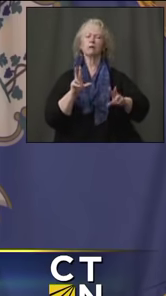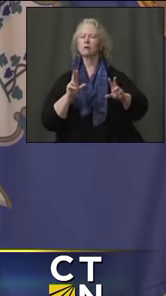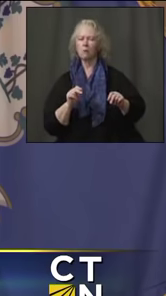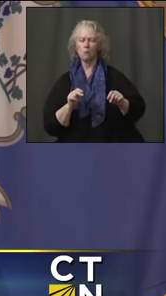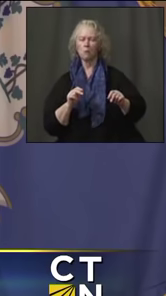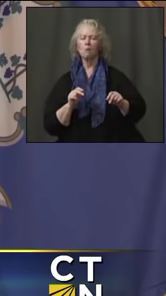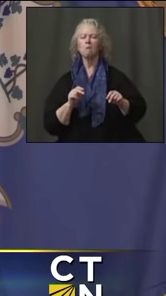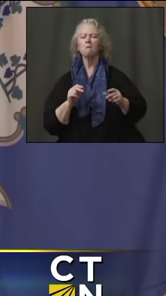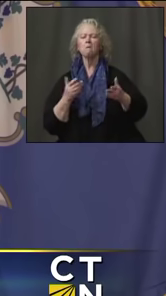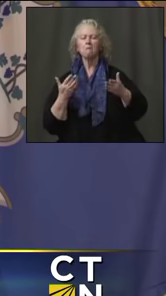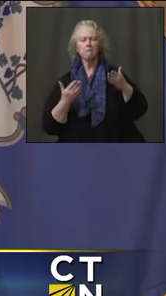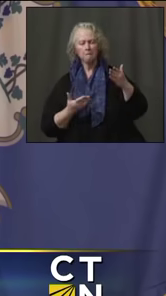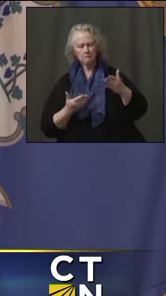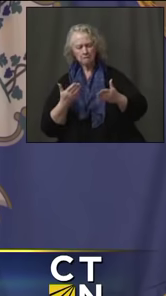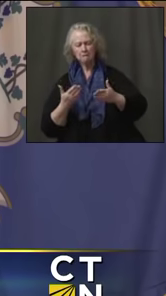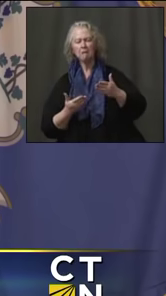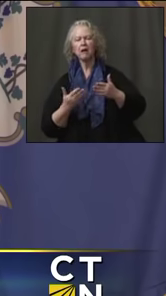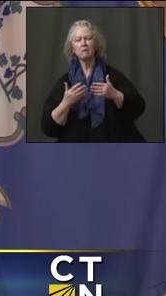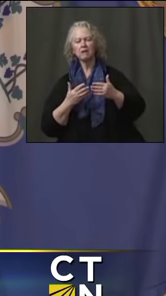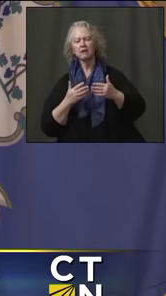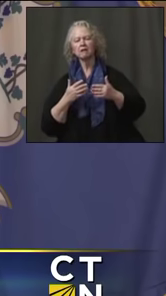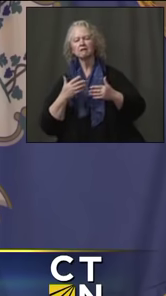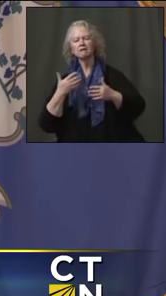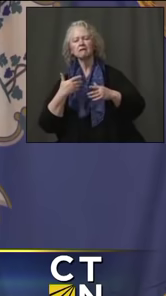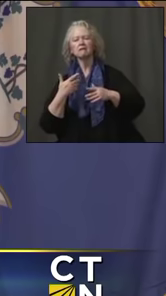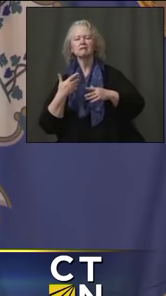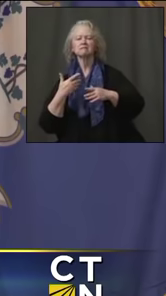3 months thereof? I hope so.